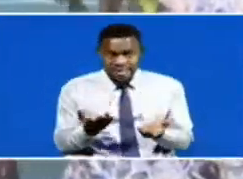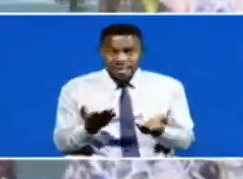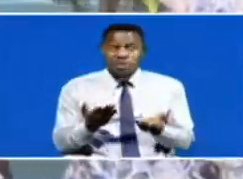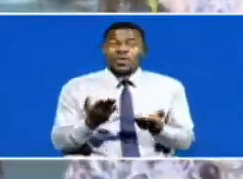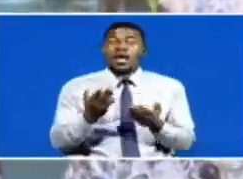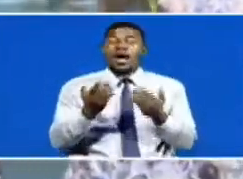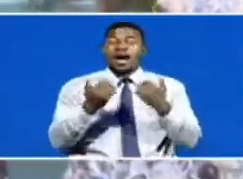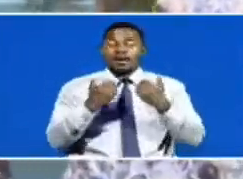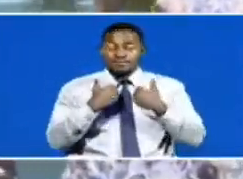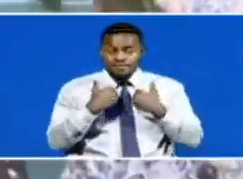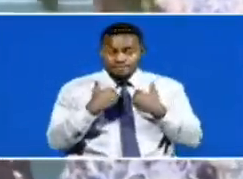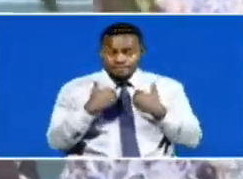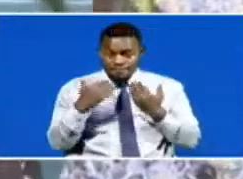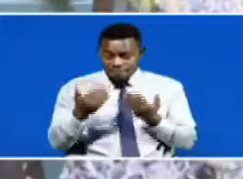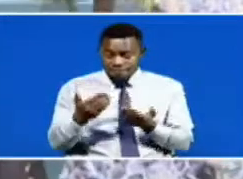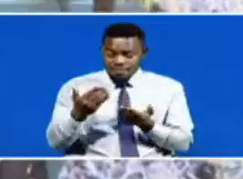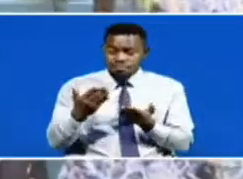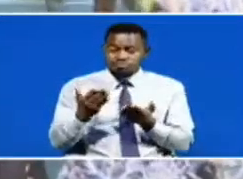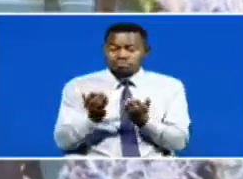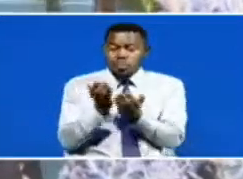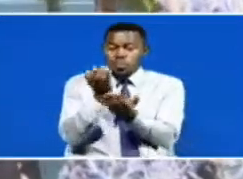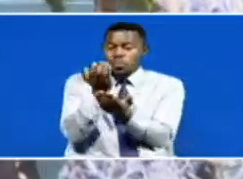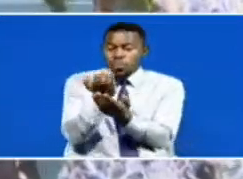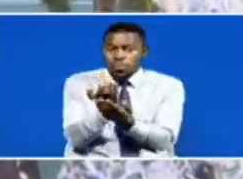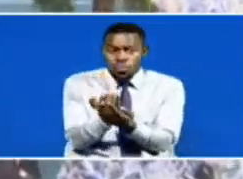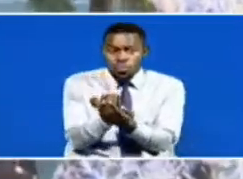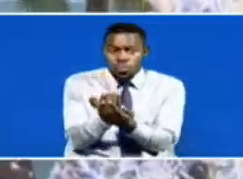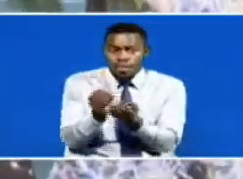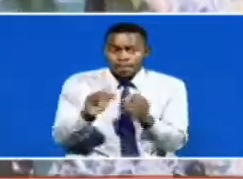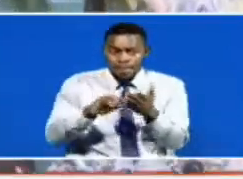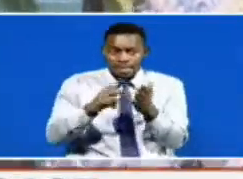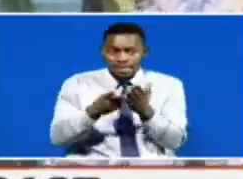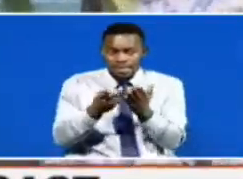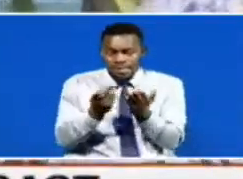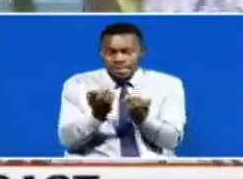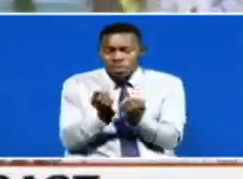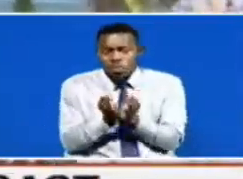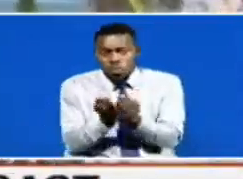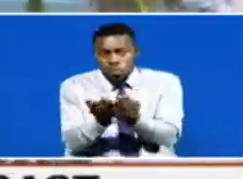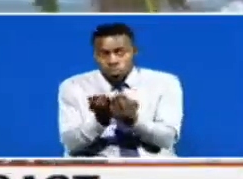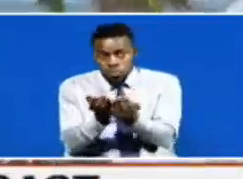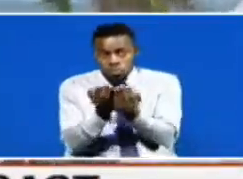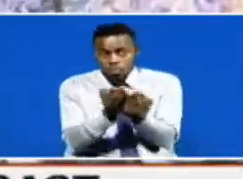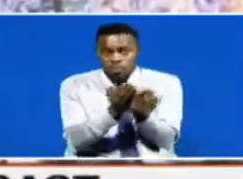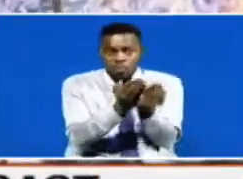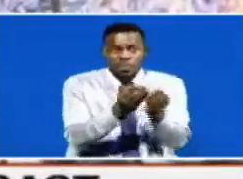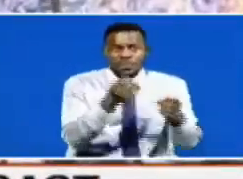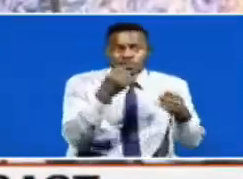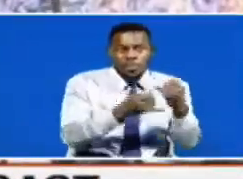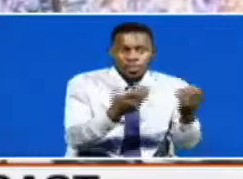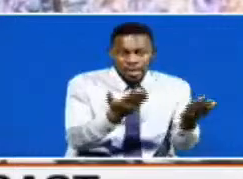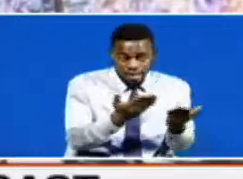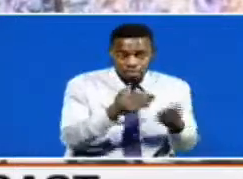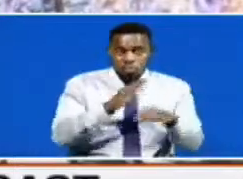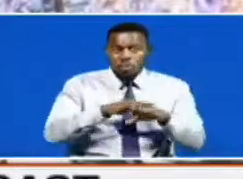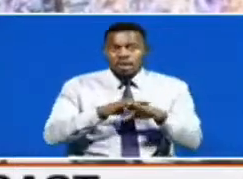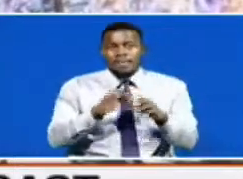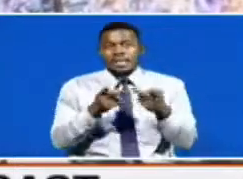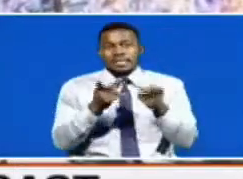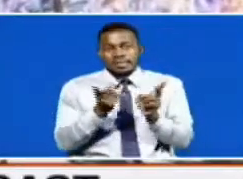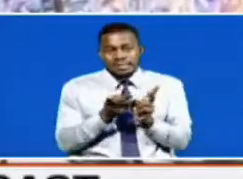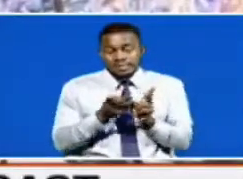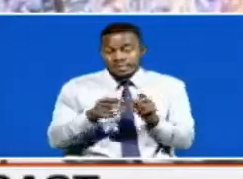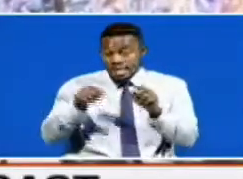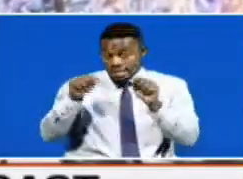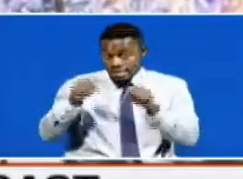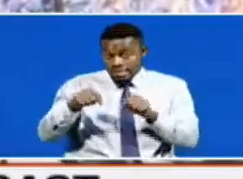kisiwa ina nafasi kubwa ya waekezaji haswa kwa upande wa utalii. Kama county tumekeza pesa ya